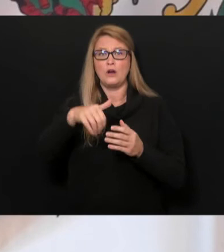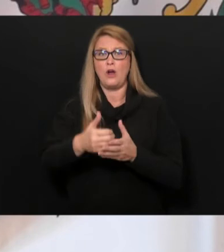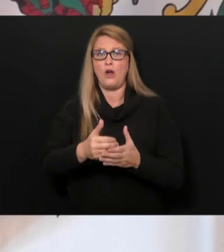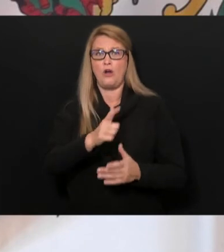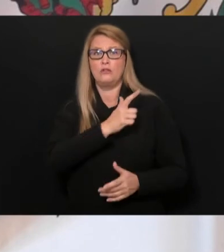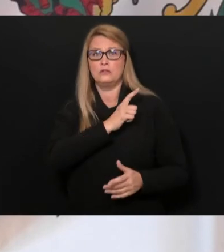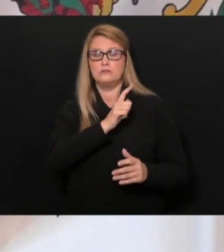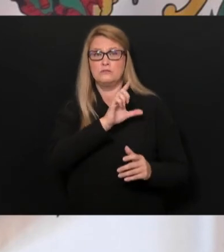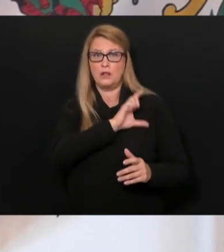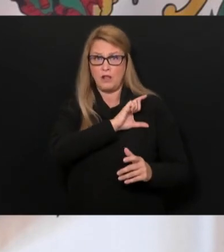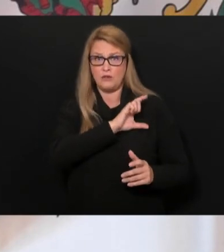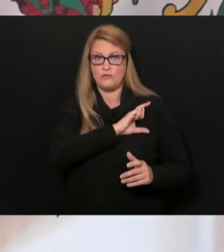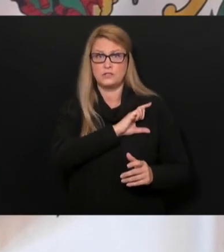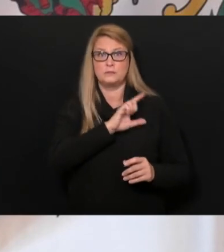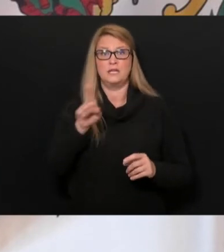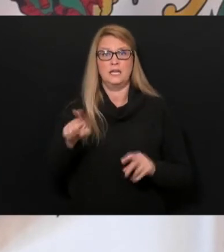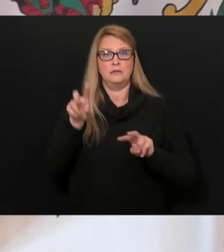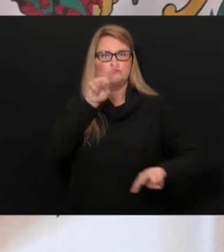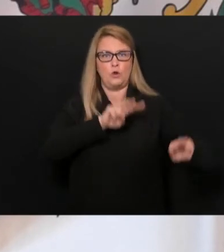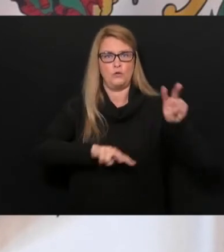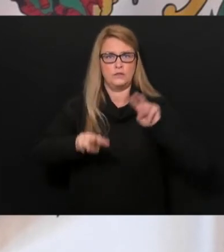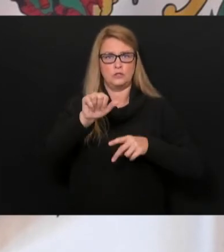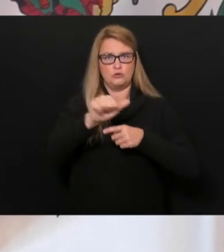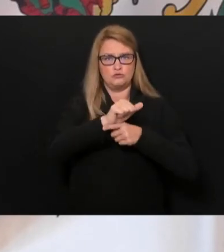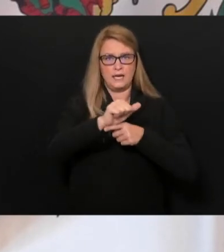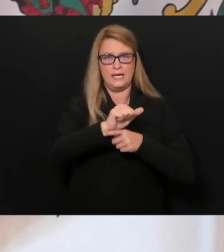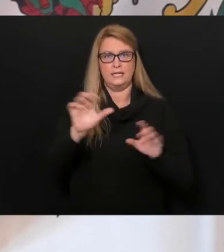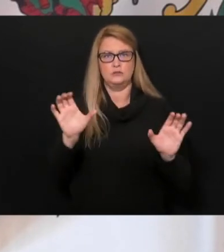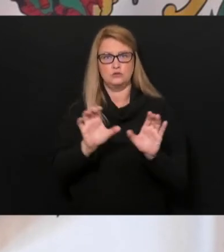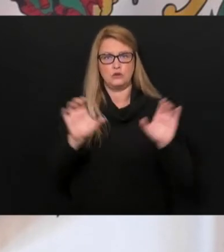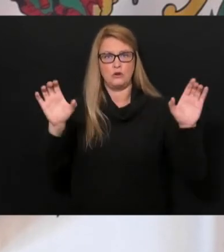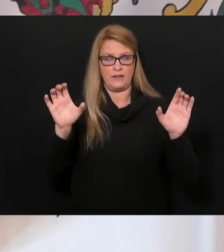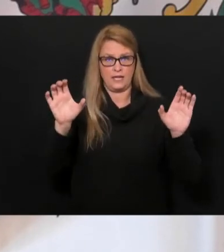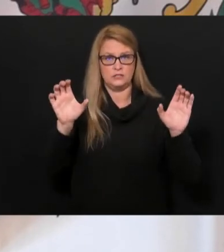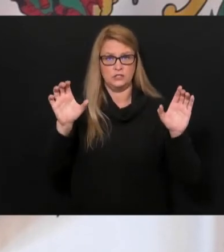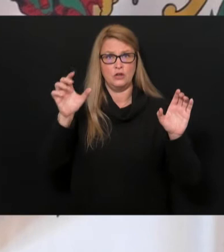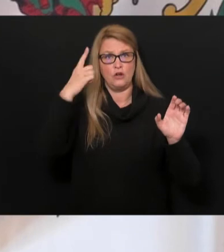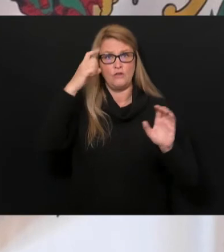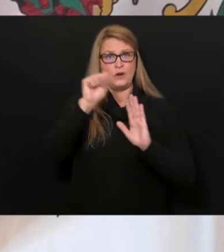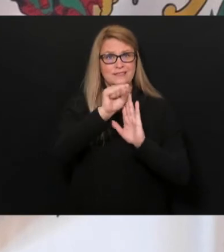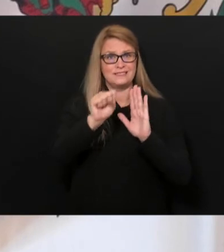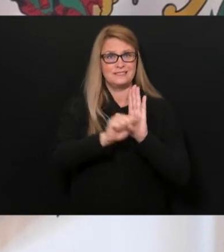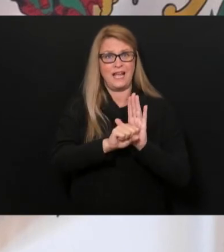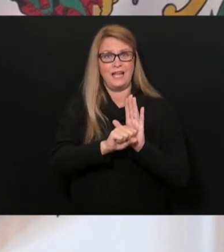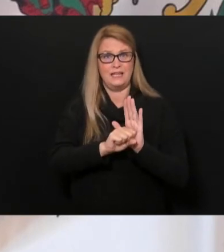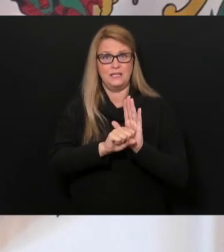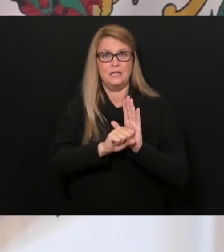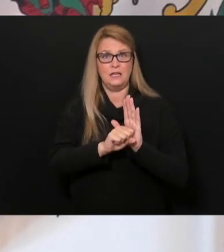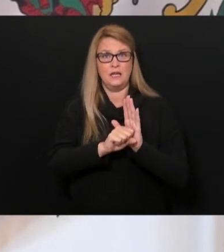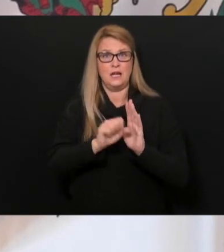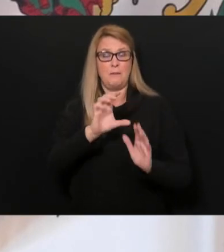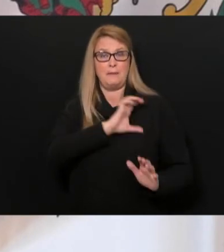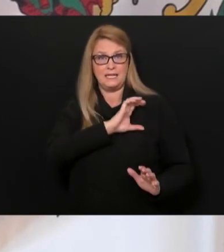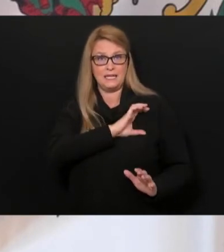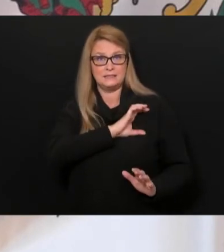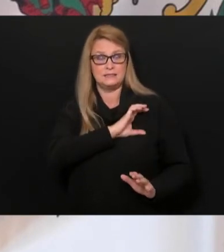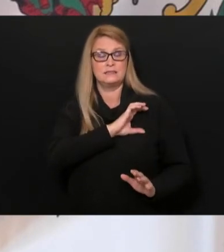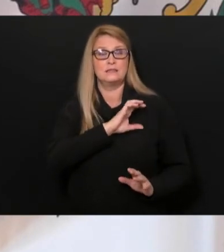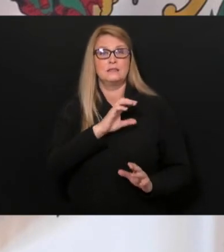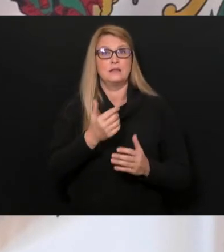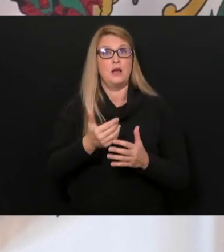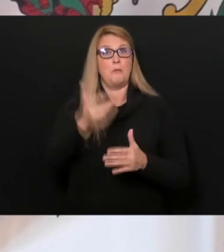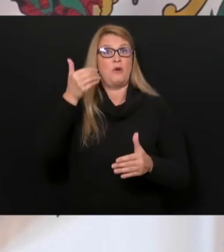He oversaw the training and certification of the state's law enforcement professional standards. Before that, he